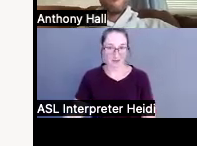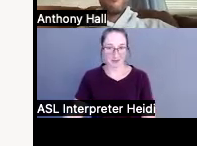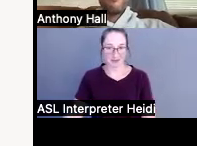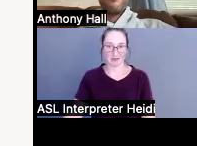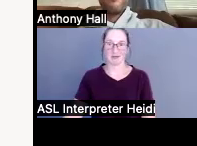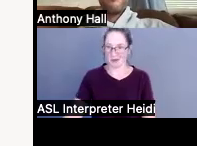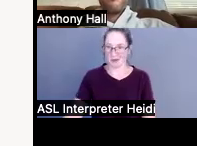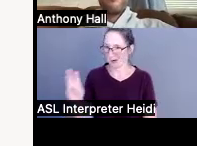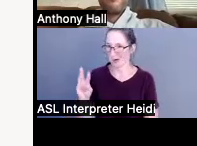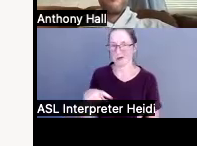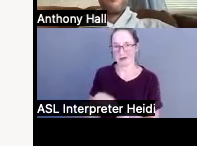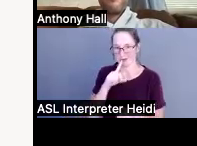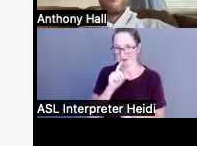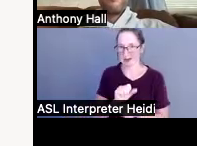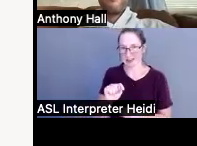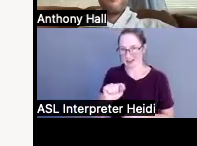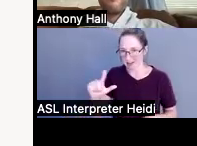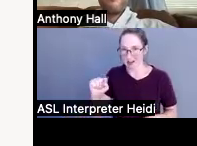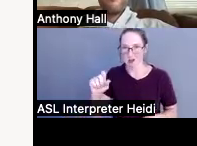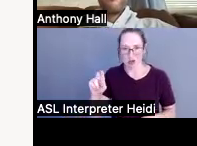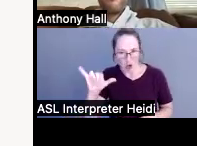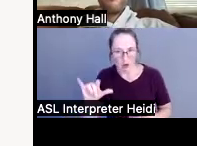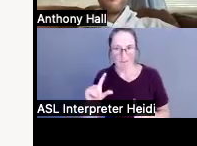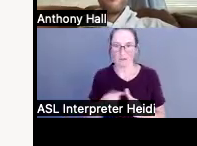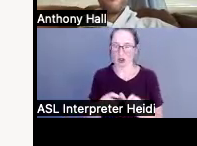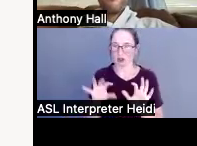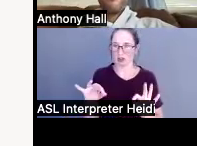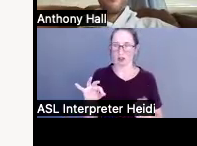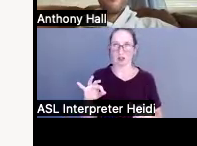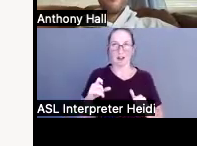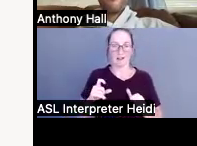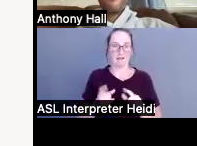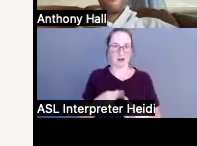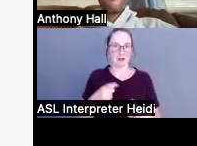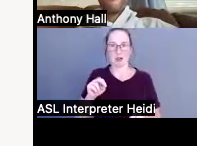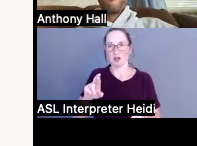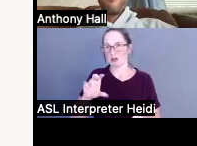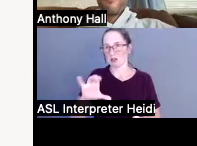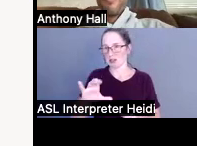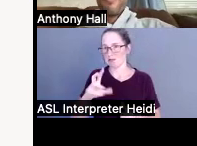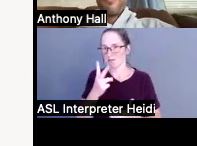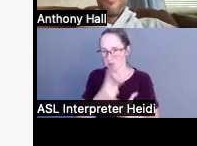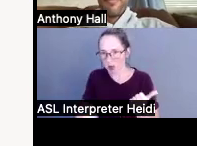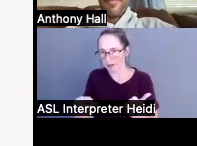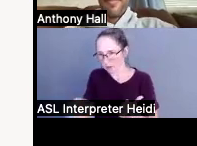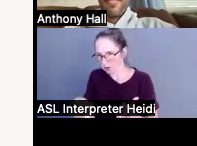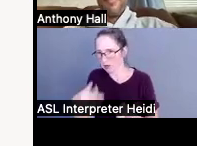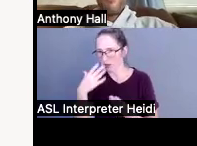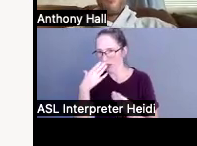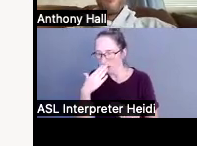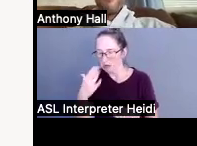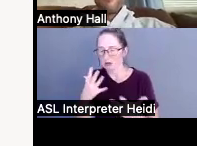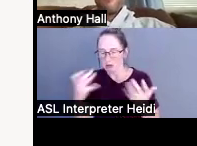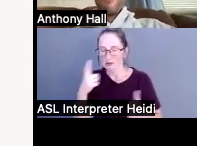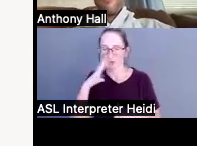Wow, this has TL and Tony, let me first from NRC, thank you both so much for